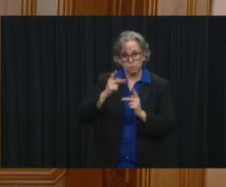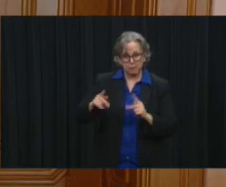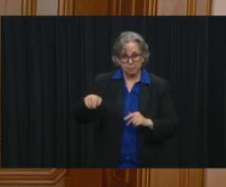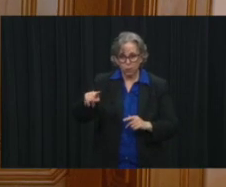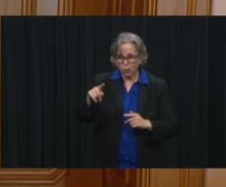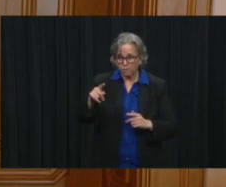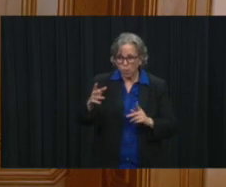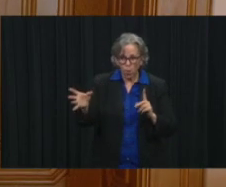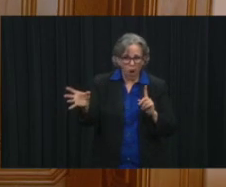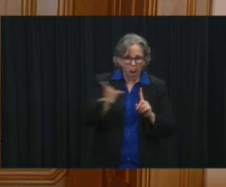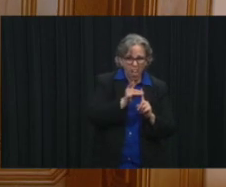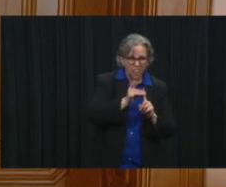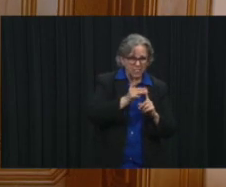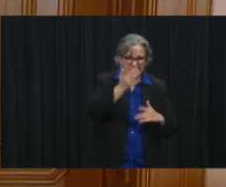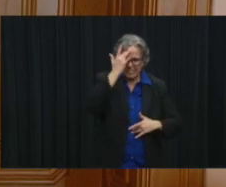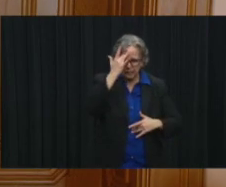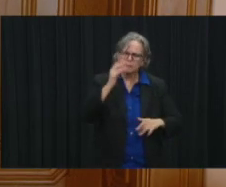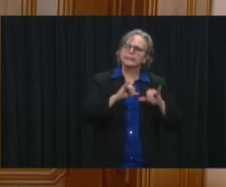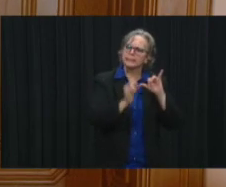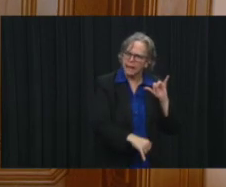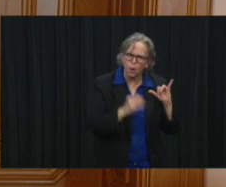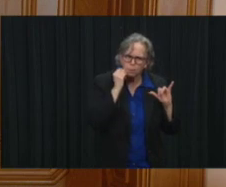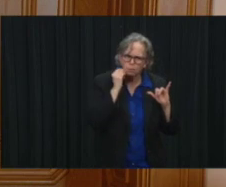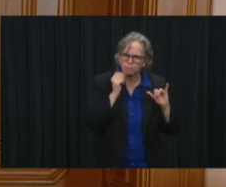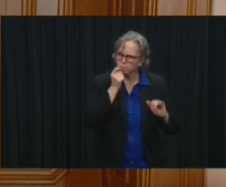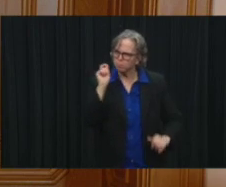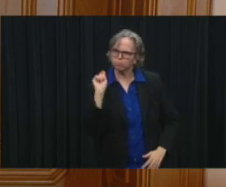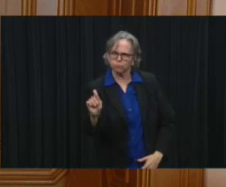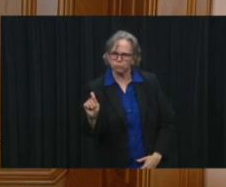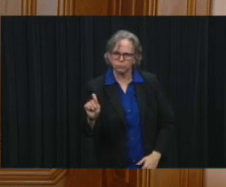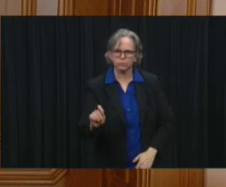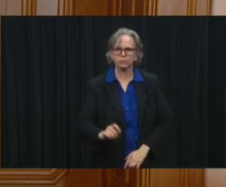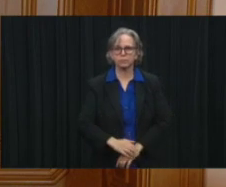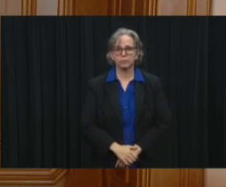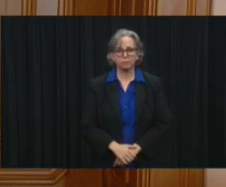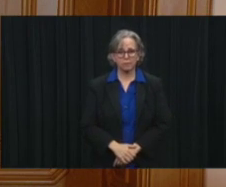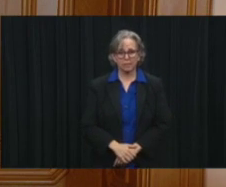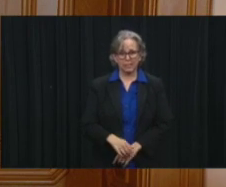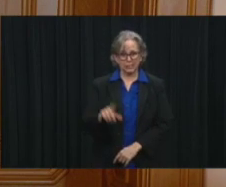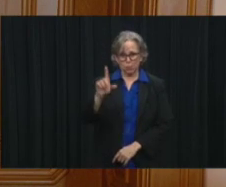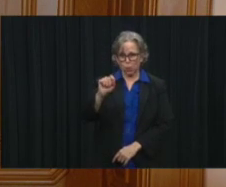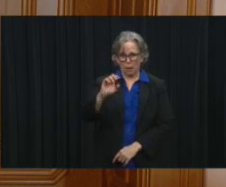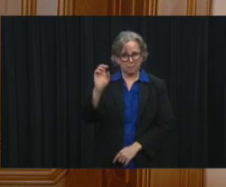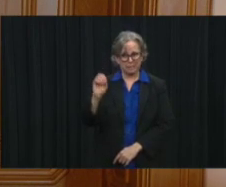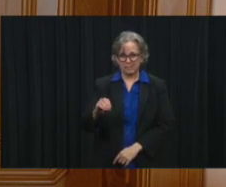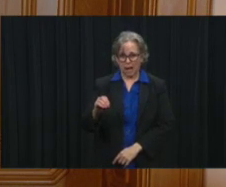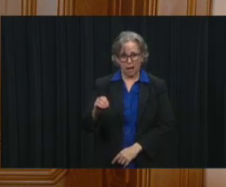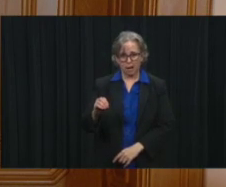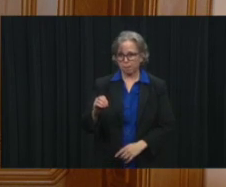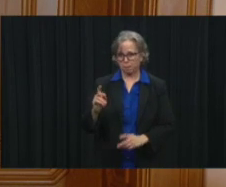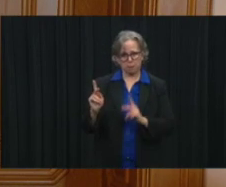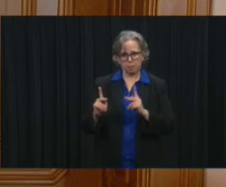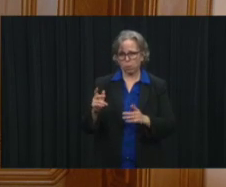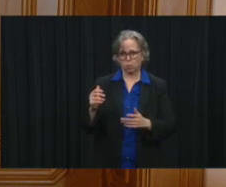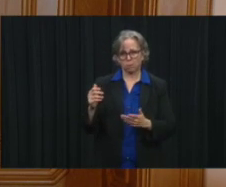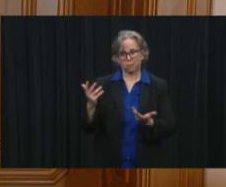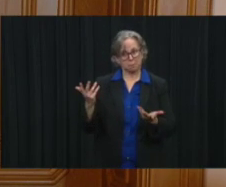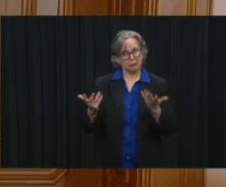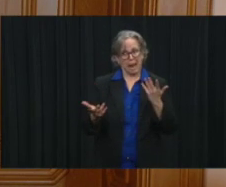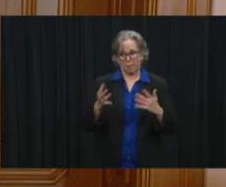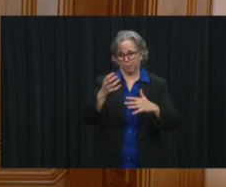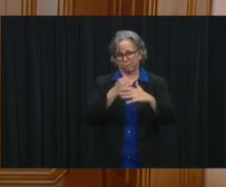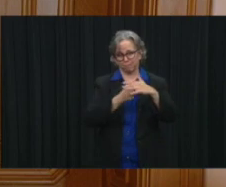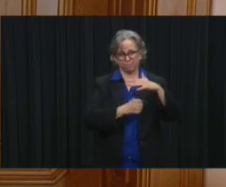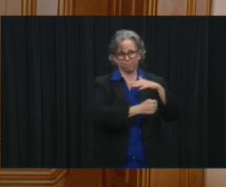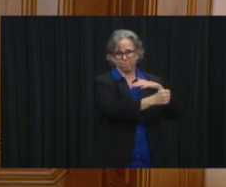for. 20% or so of us will not be, and a certain percentage of those will end up in the ICU. The hospital